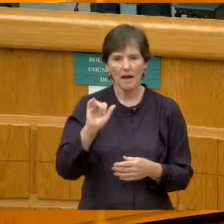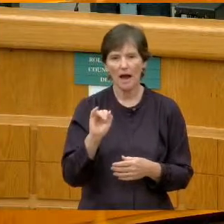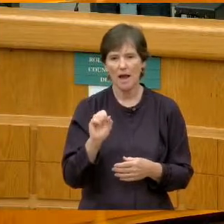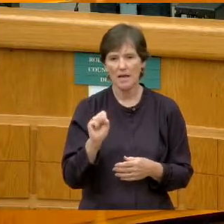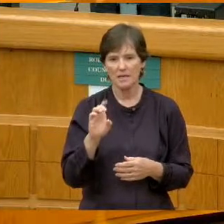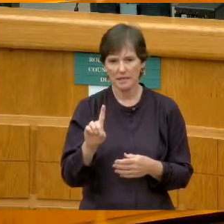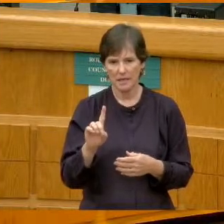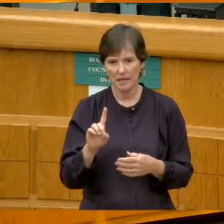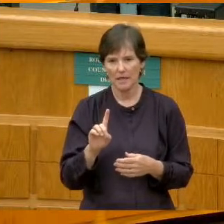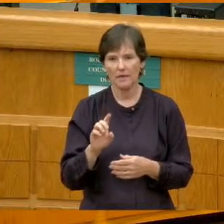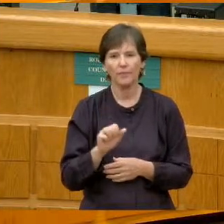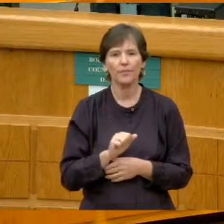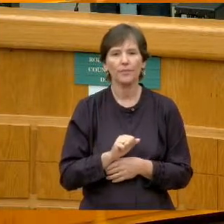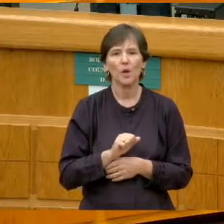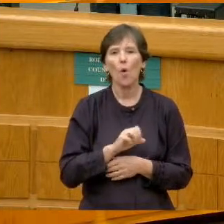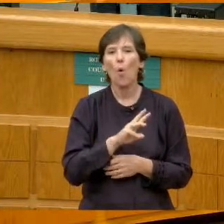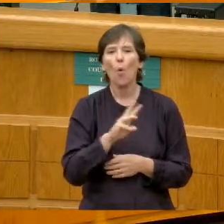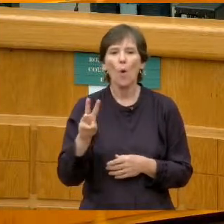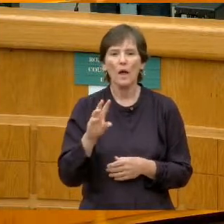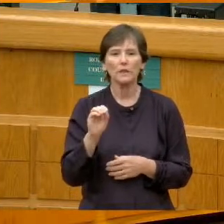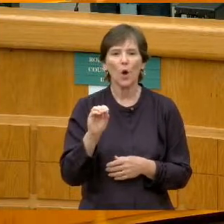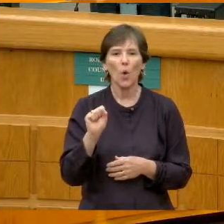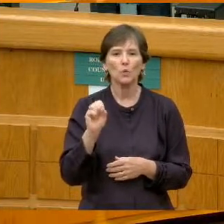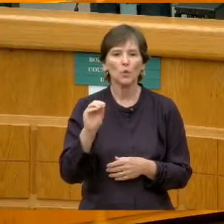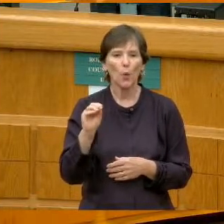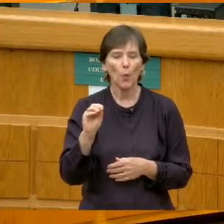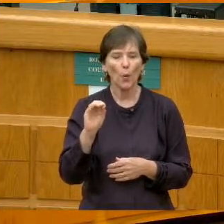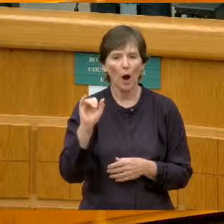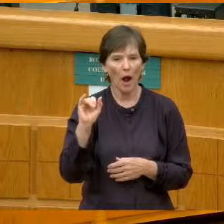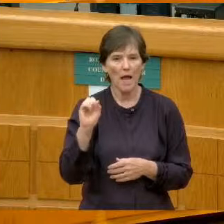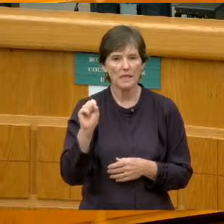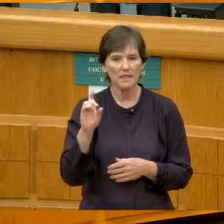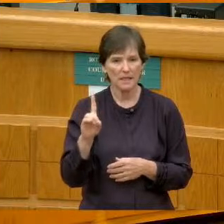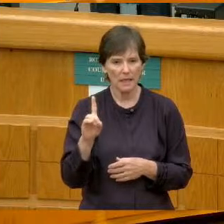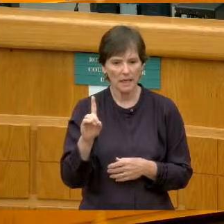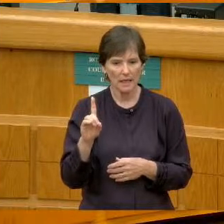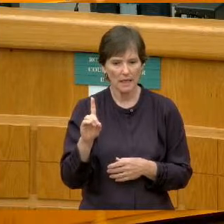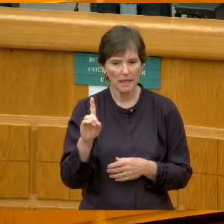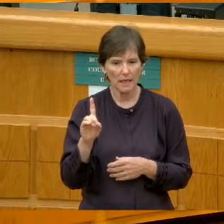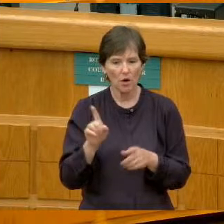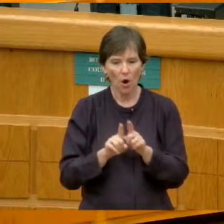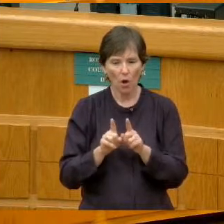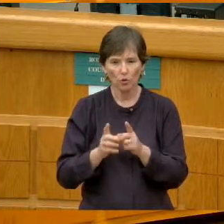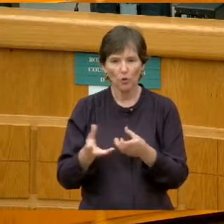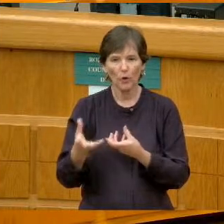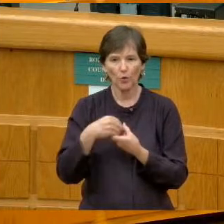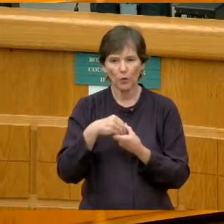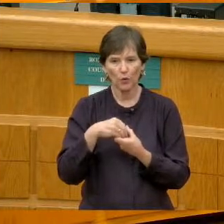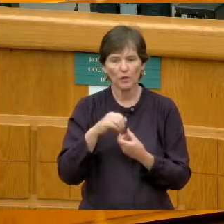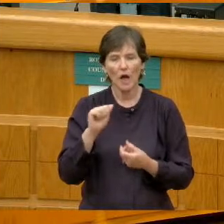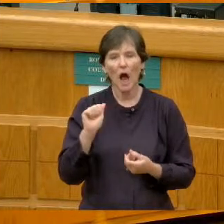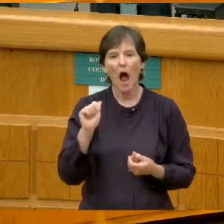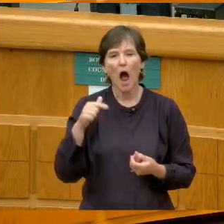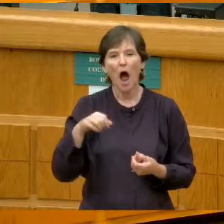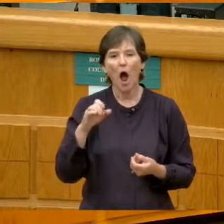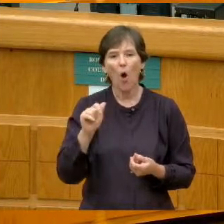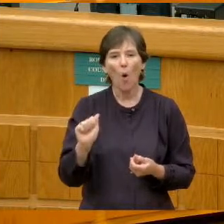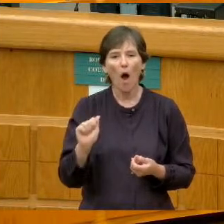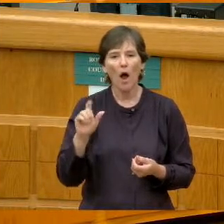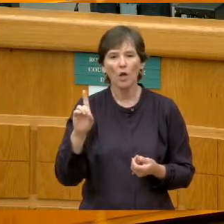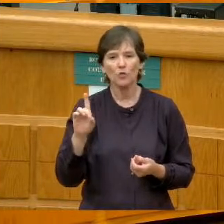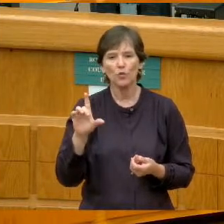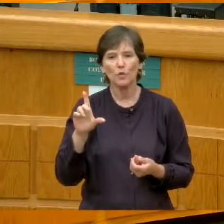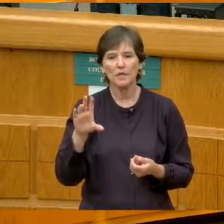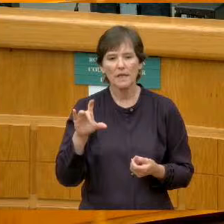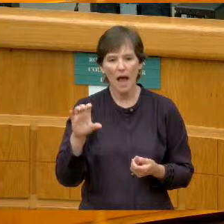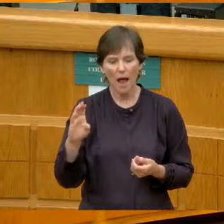Oso ISD. The 12 school districts include Agua Dulce, that one's in the order,